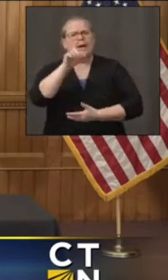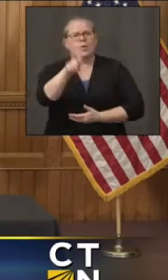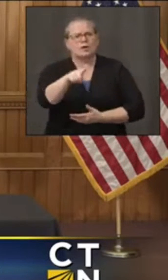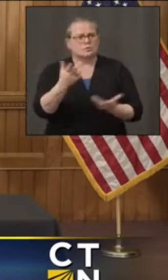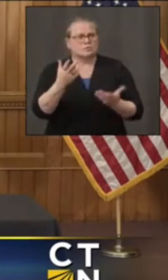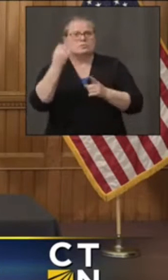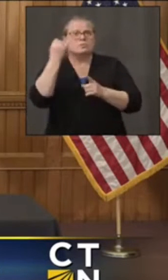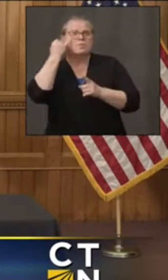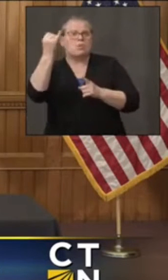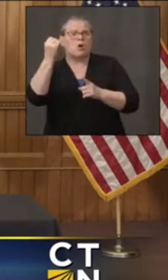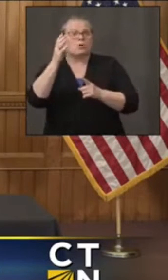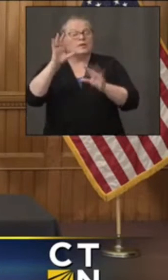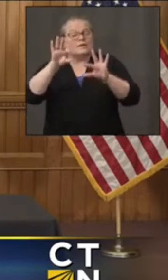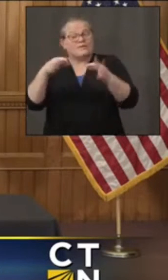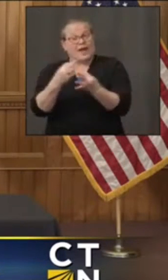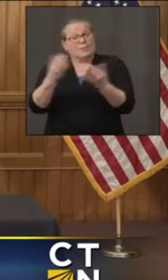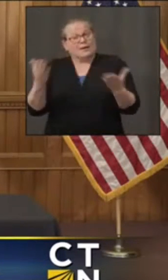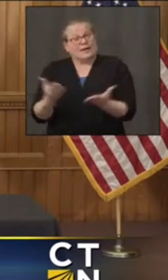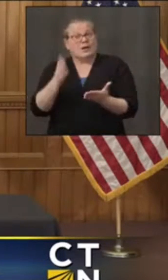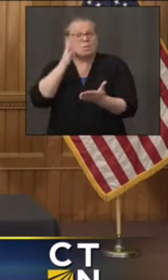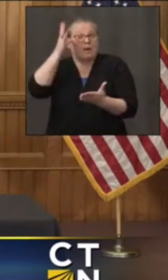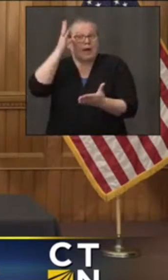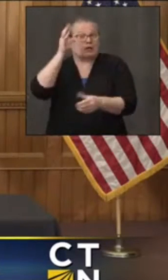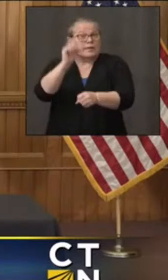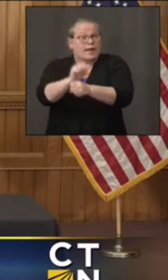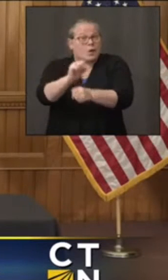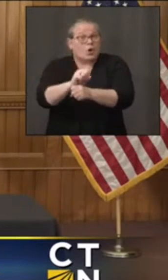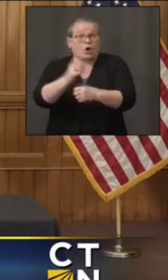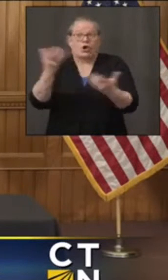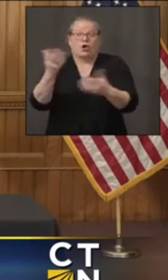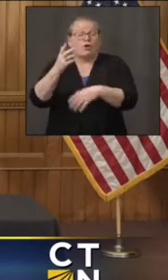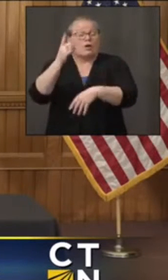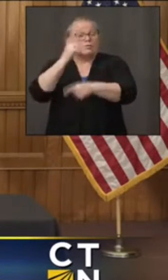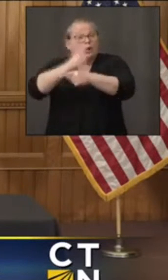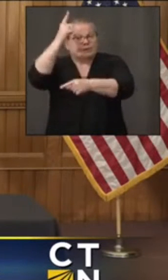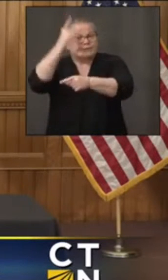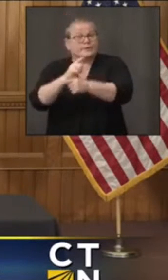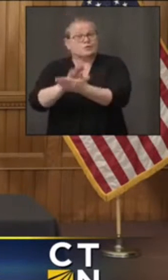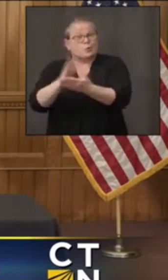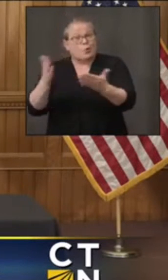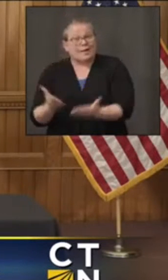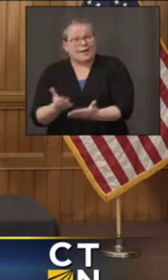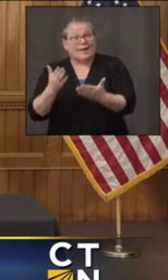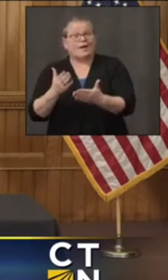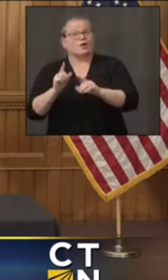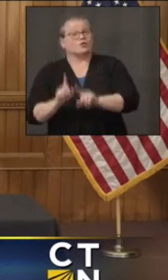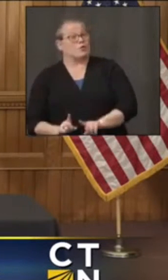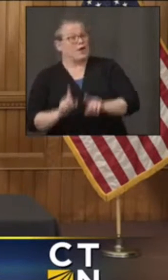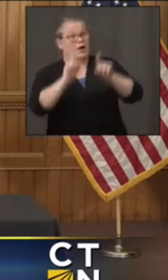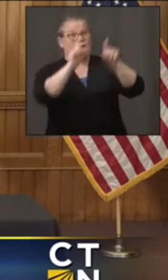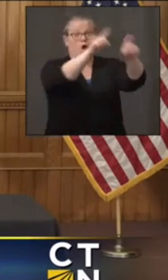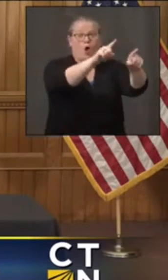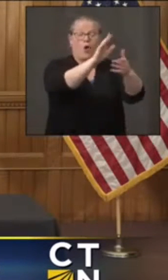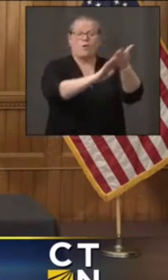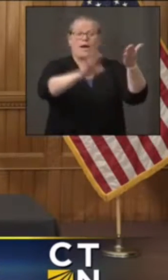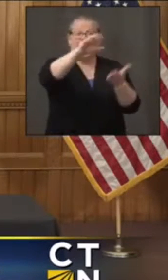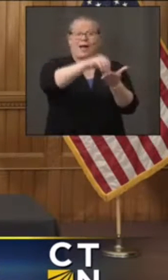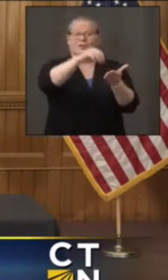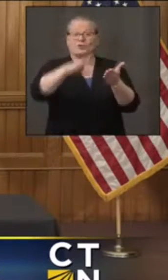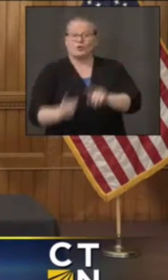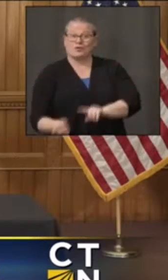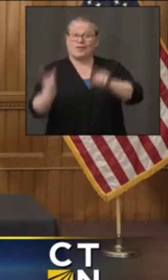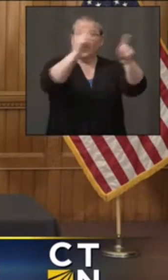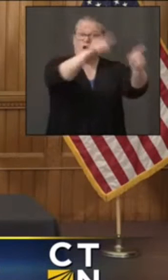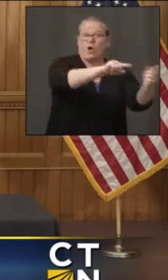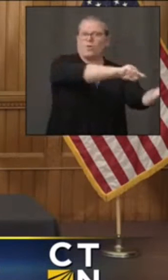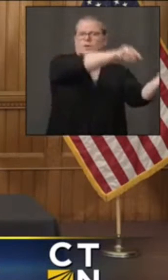siblings who go to school here. Are families going to need to quarantine when their college students come home for Thanksgiving,